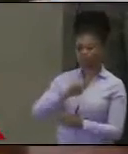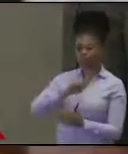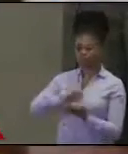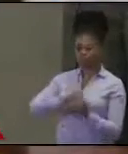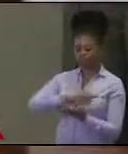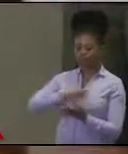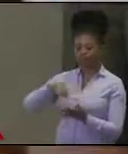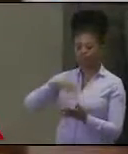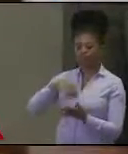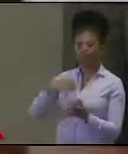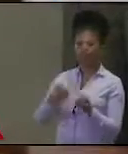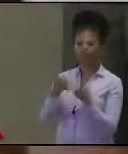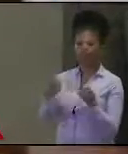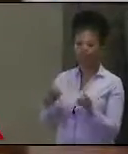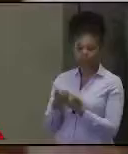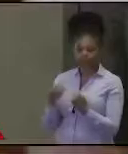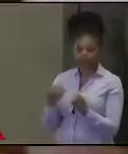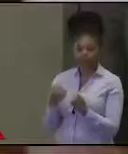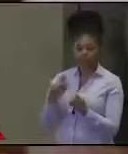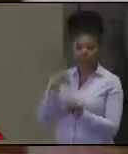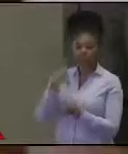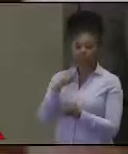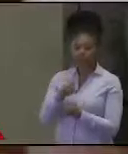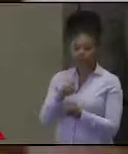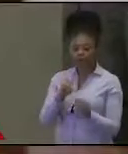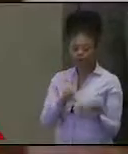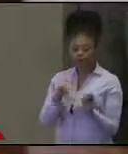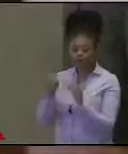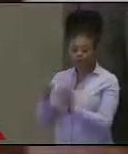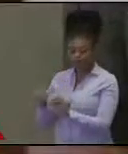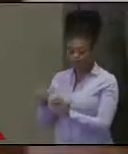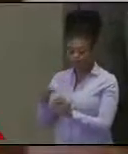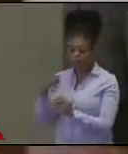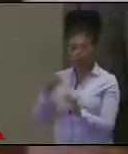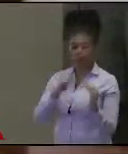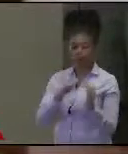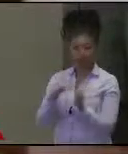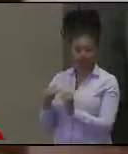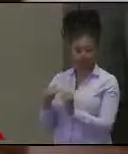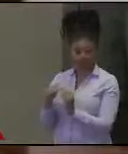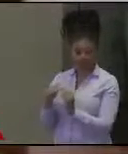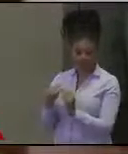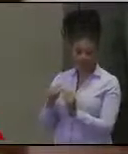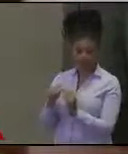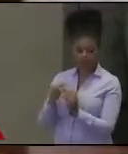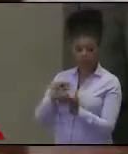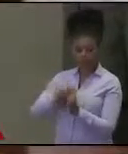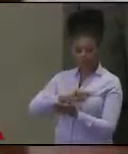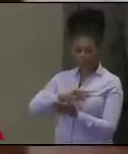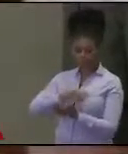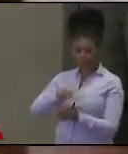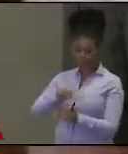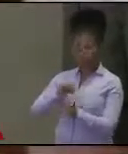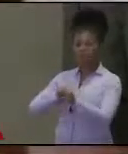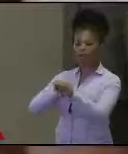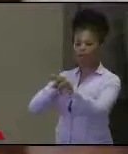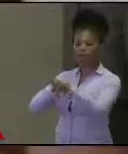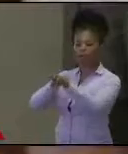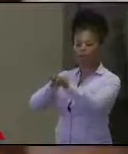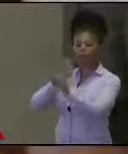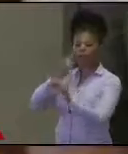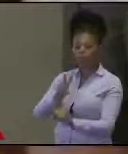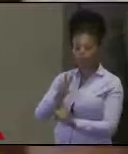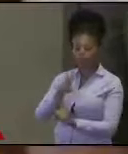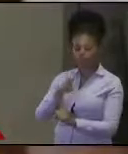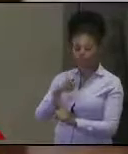challenge, Gary, where you are, of this moving target of housing. That's why you were in that protest action. People looking